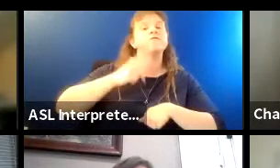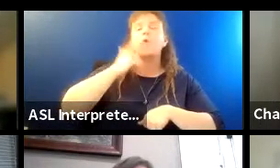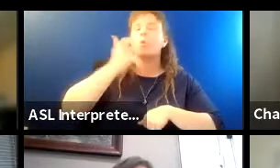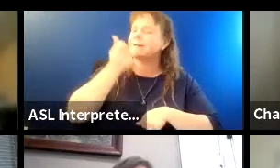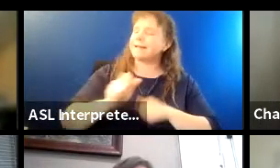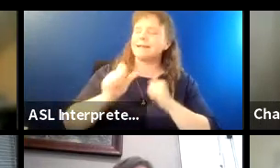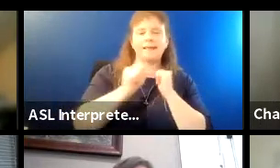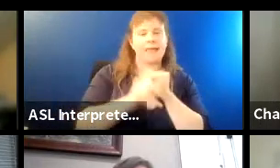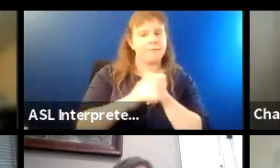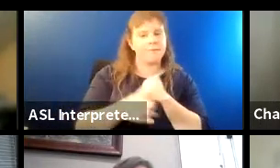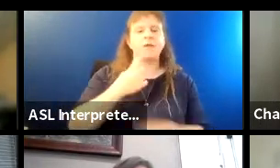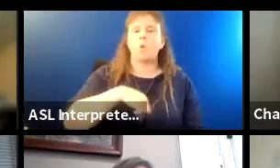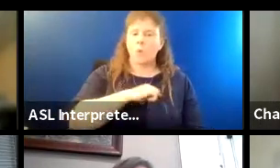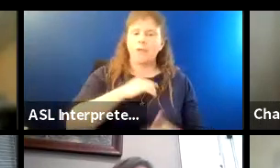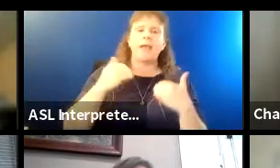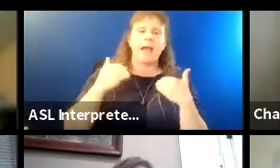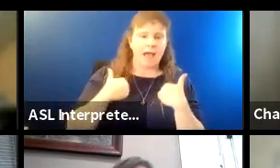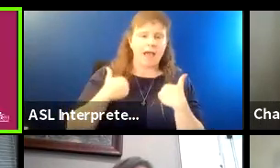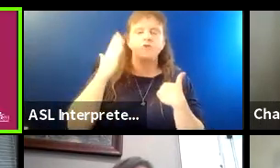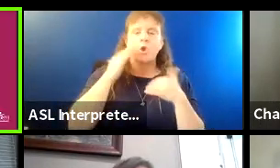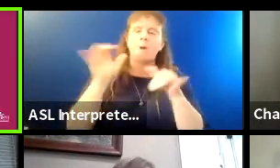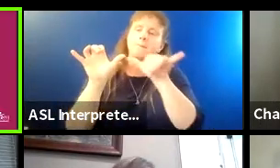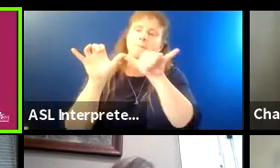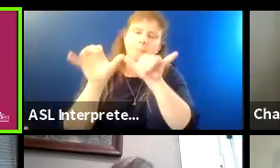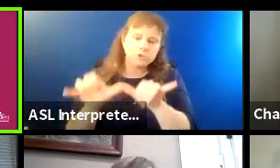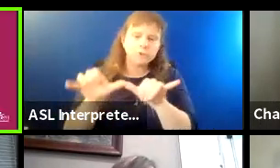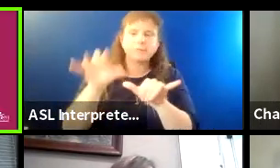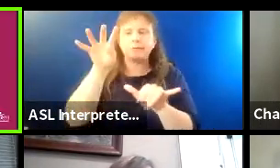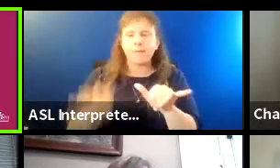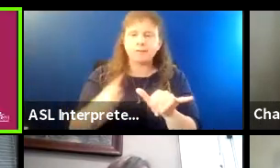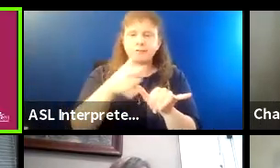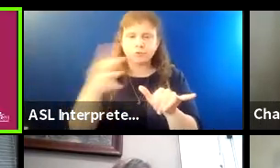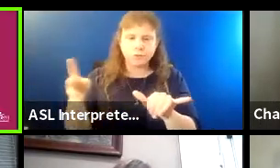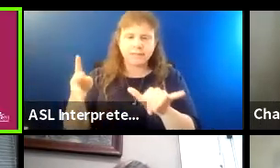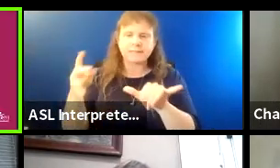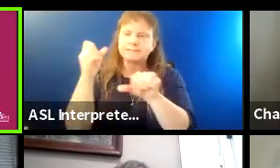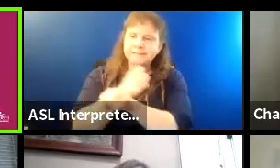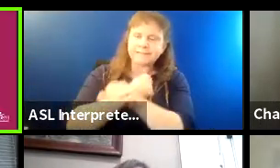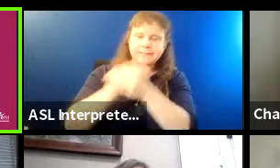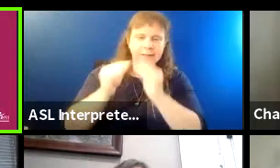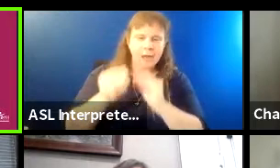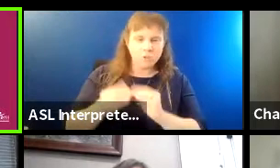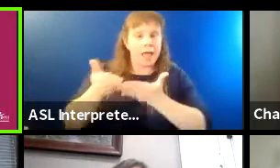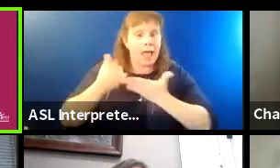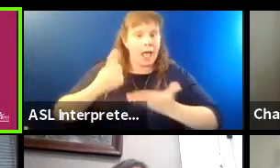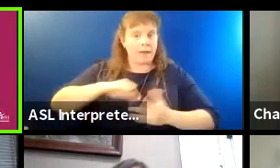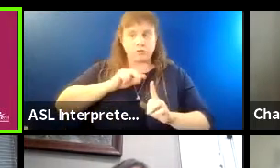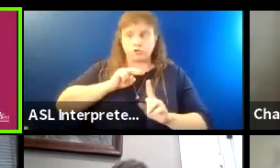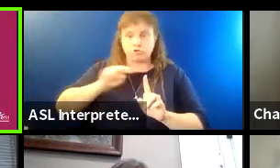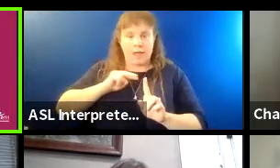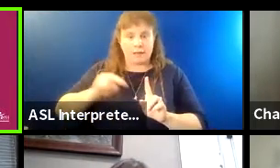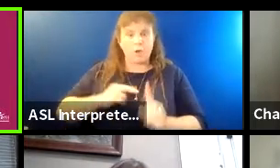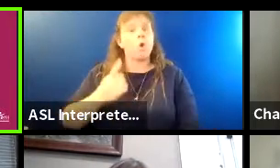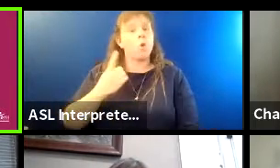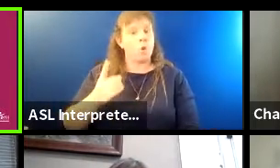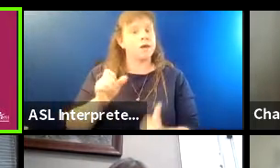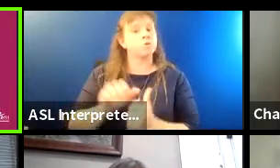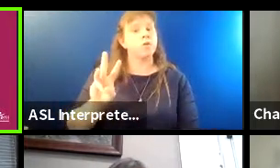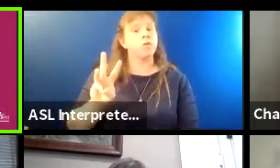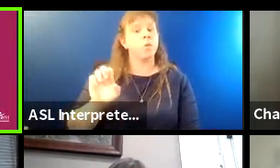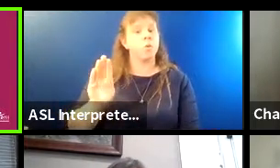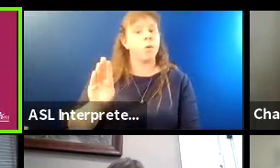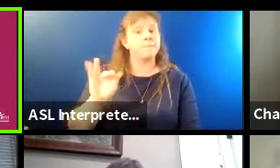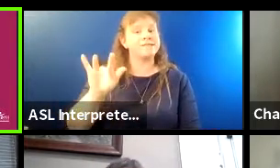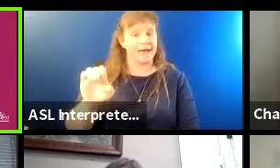of statistics, you know, metrics, so on and so forth that we continue to track. One of those obviously is around website engagement, both with